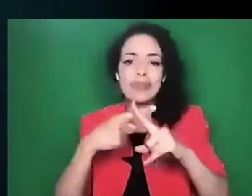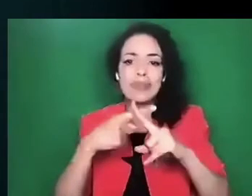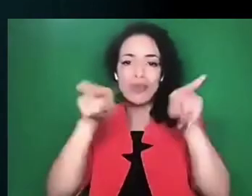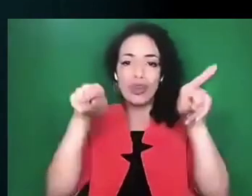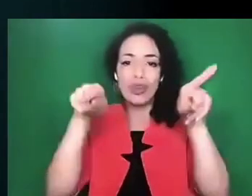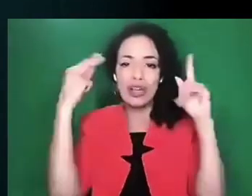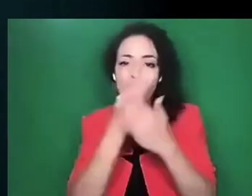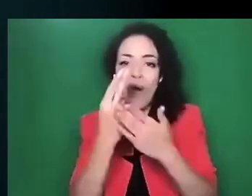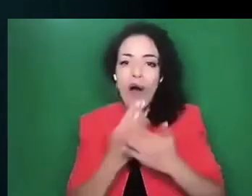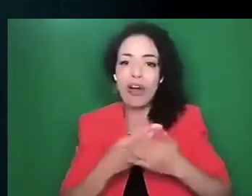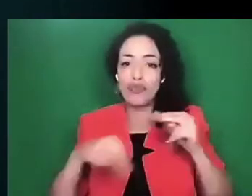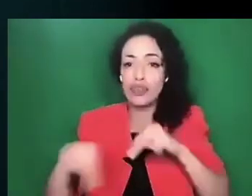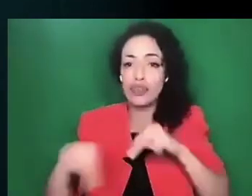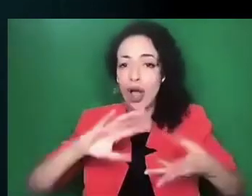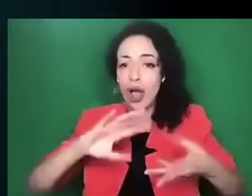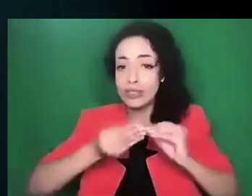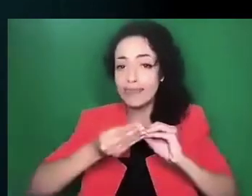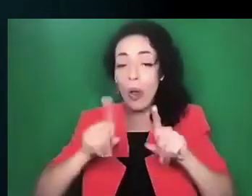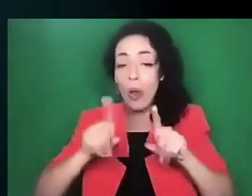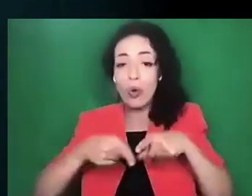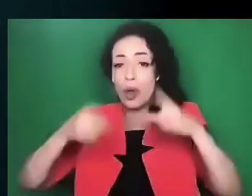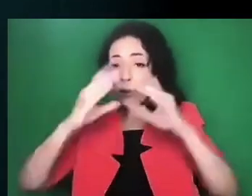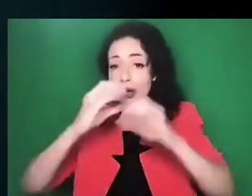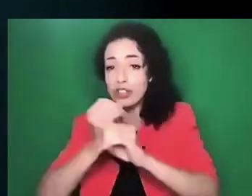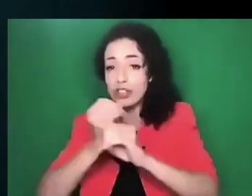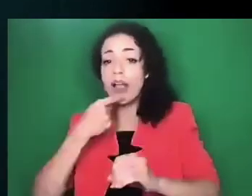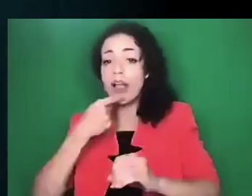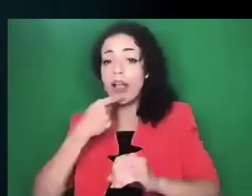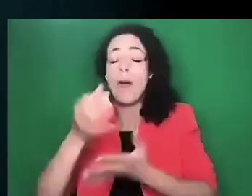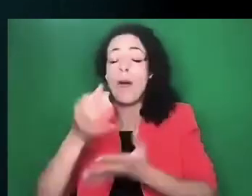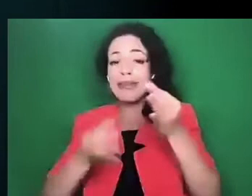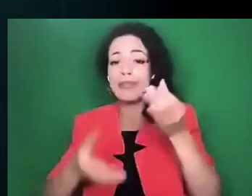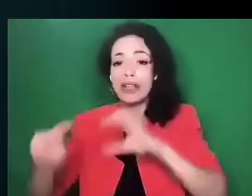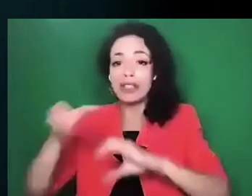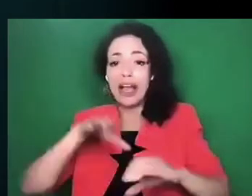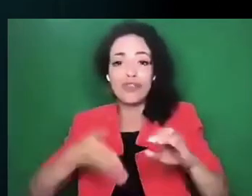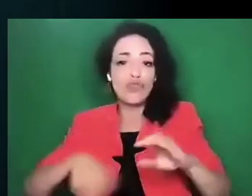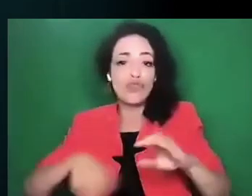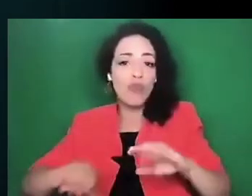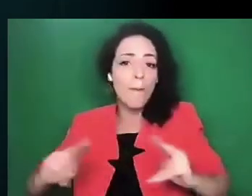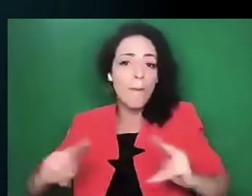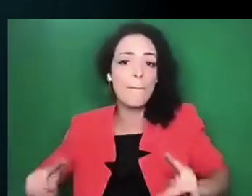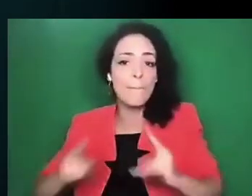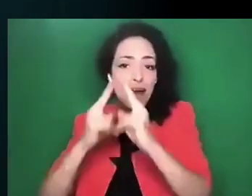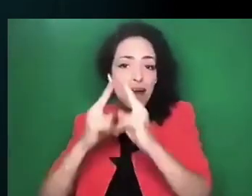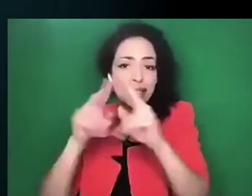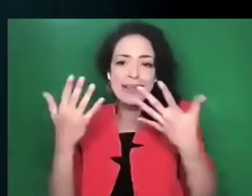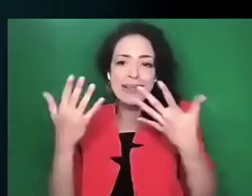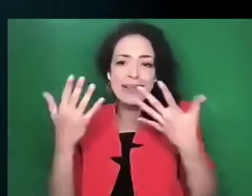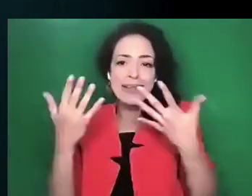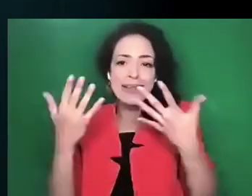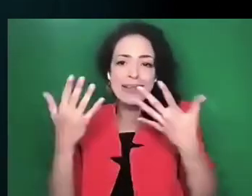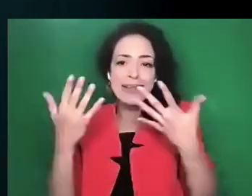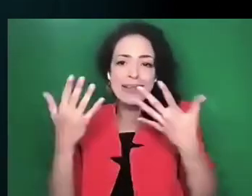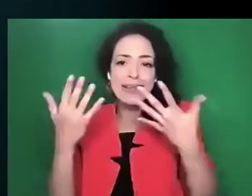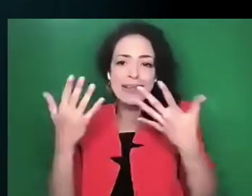in political science from Sciences Po, Paris, and he's currently completing his PhD in performance studies at New York University,